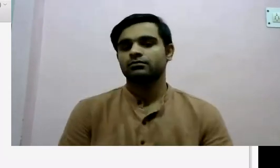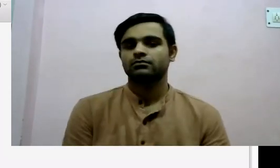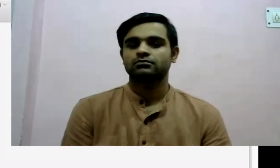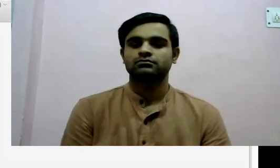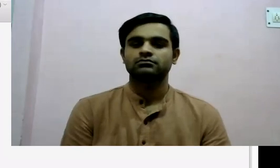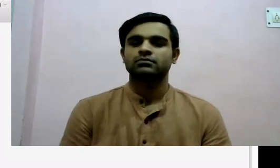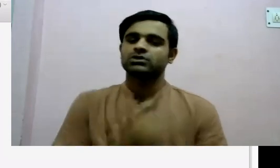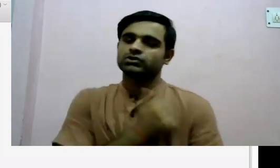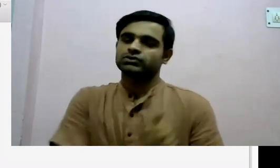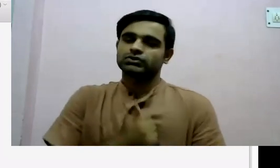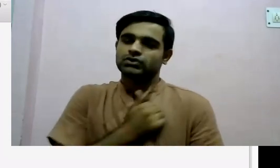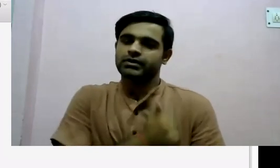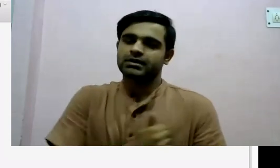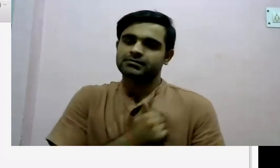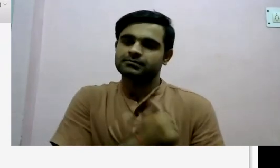Sorry.